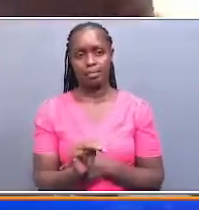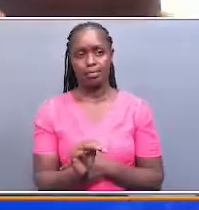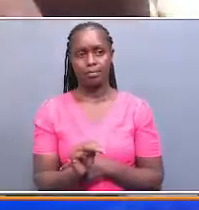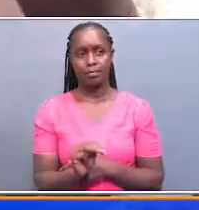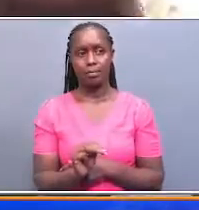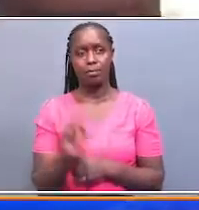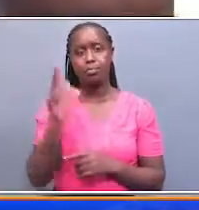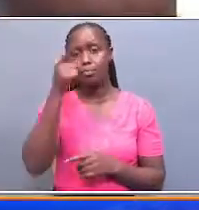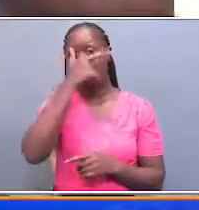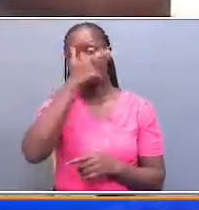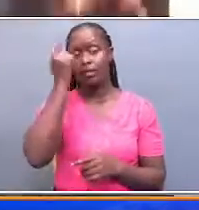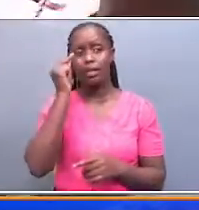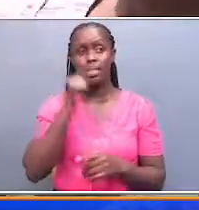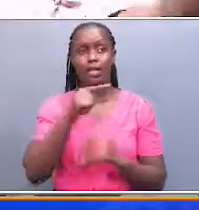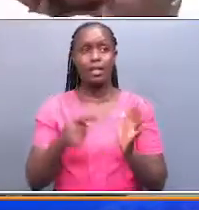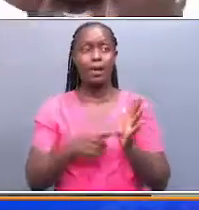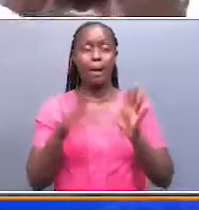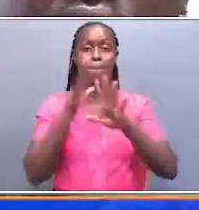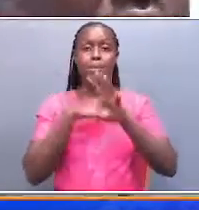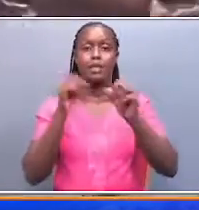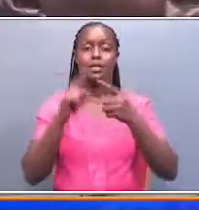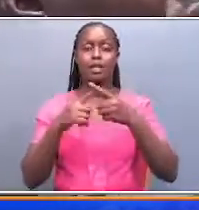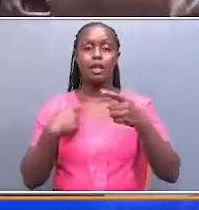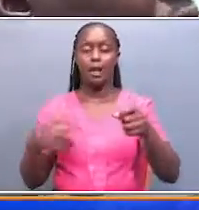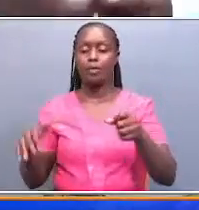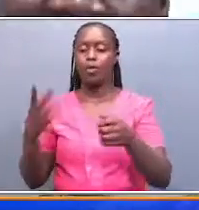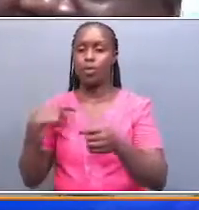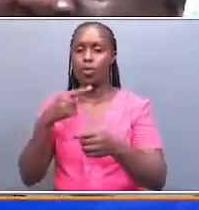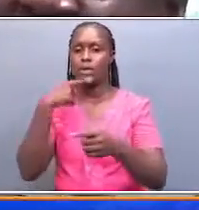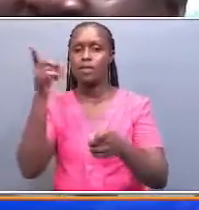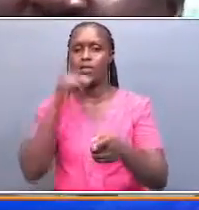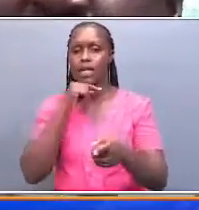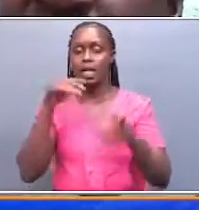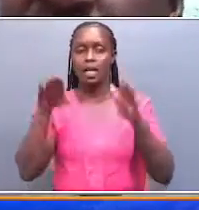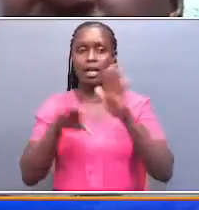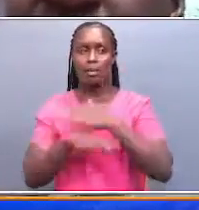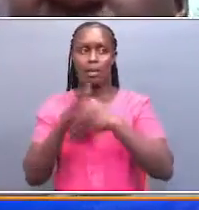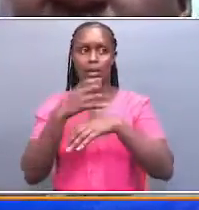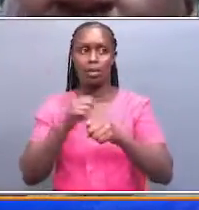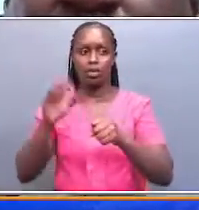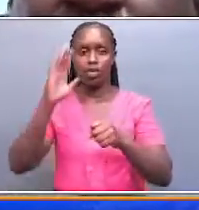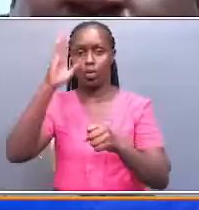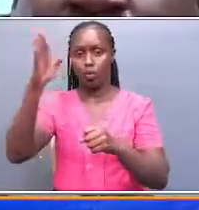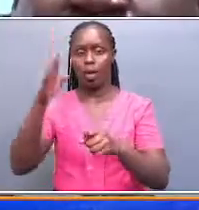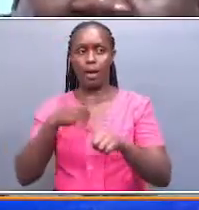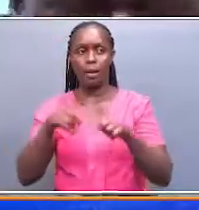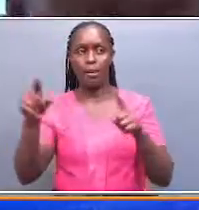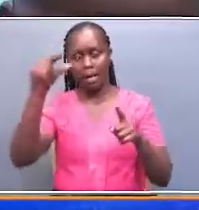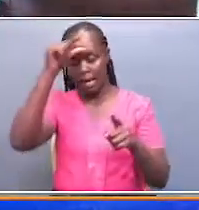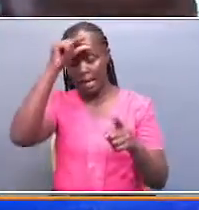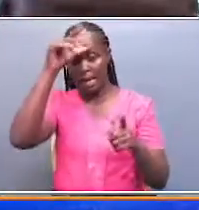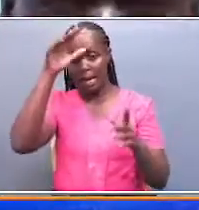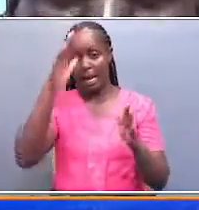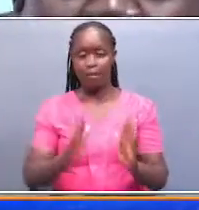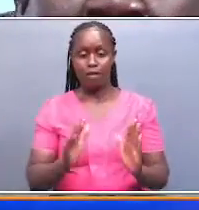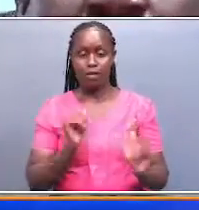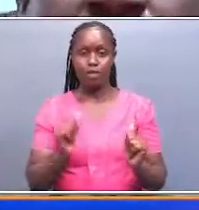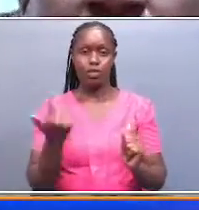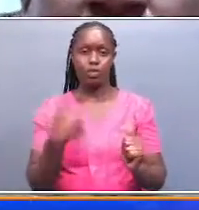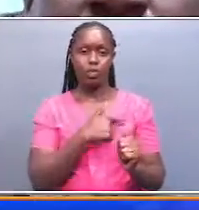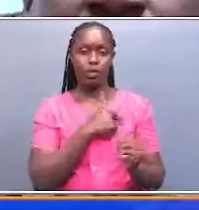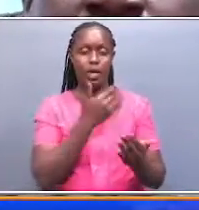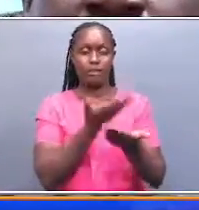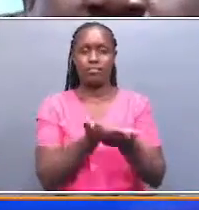Sababu, kiti ya president, imesha henda. Kiti ya deputy president, itaenda. Kiti ambaye waluya tuliomba, ni kiti